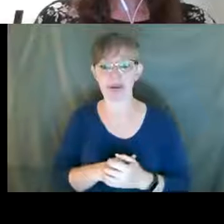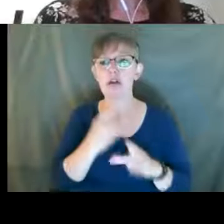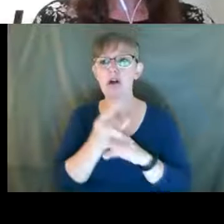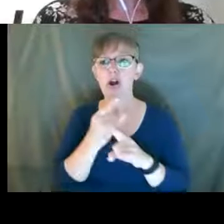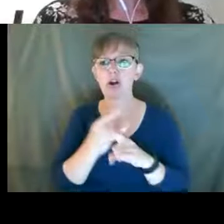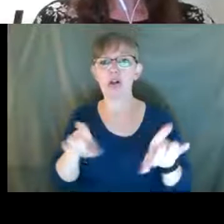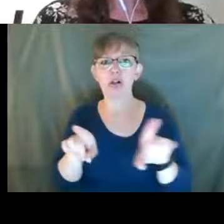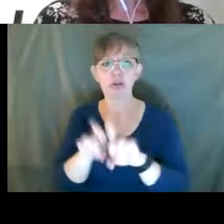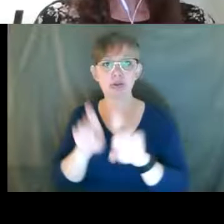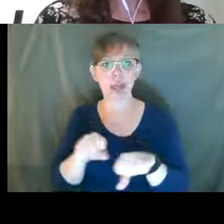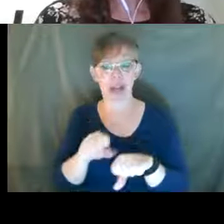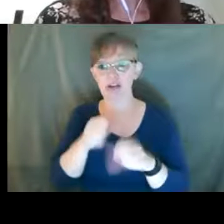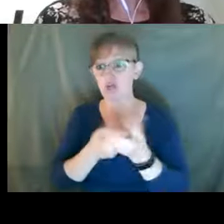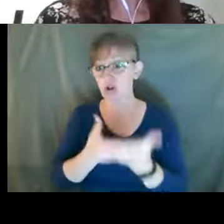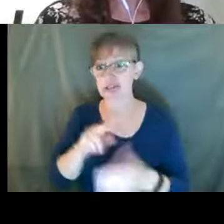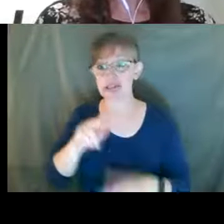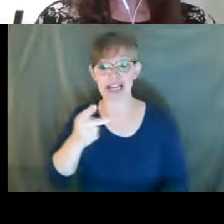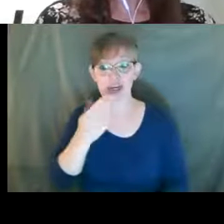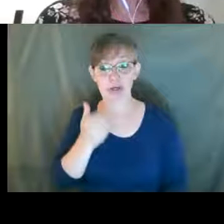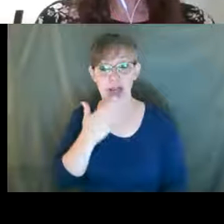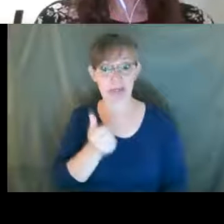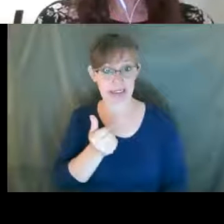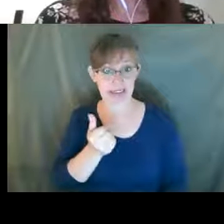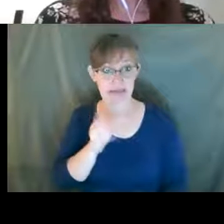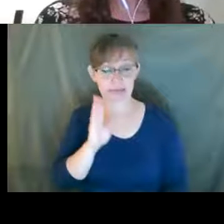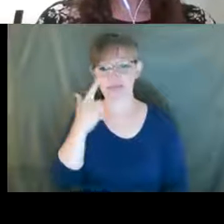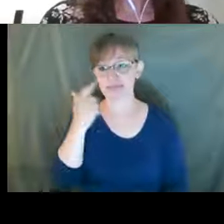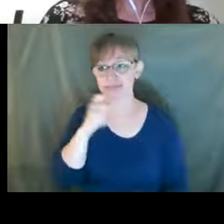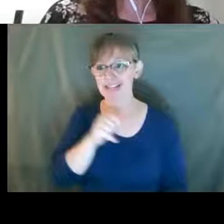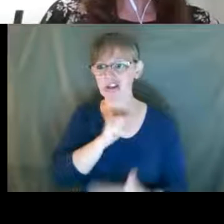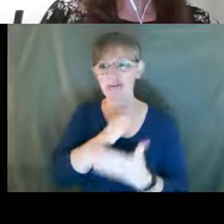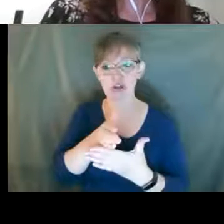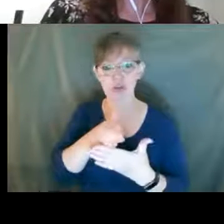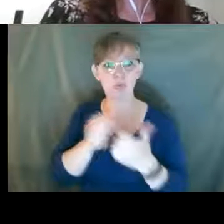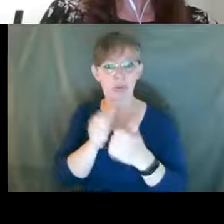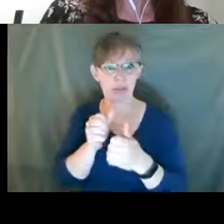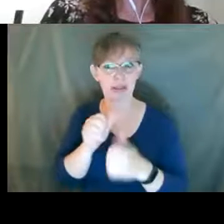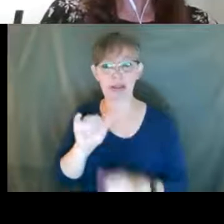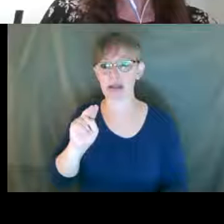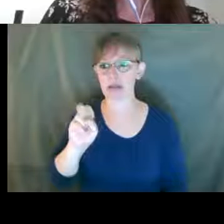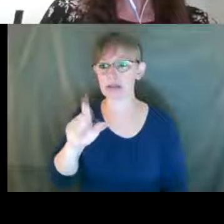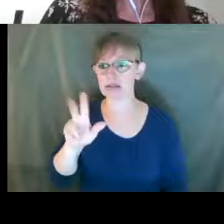of secondary diabetes by interfering with the production of insulin.